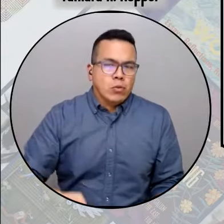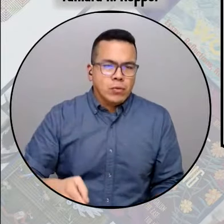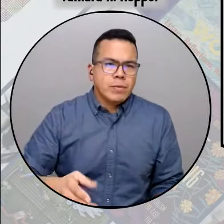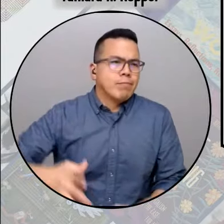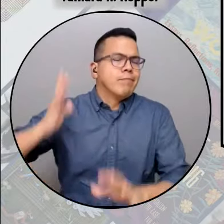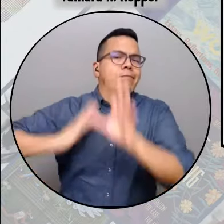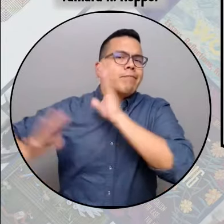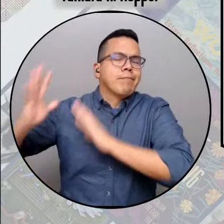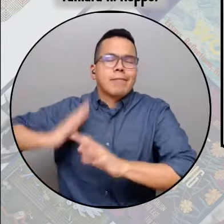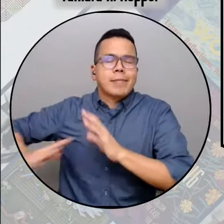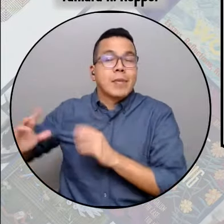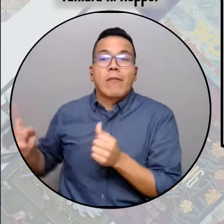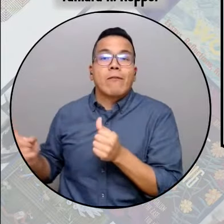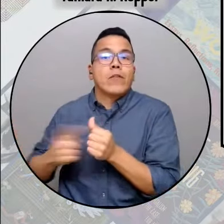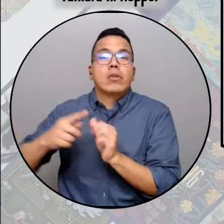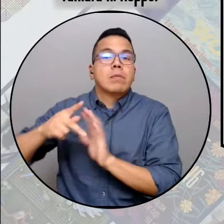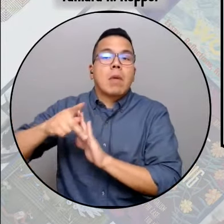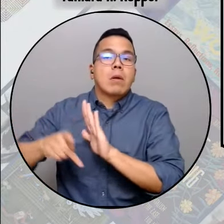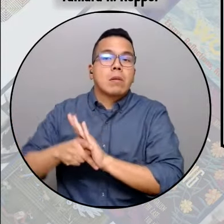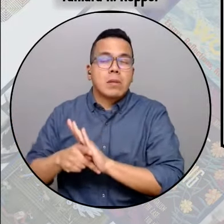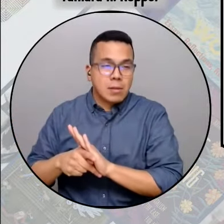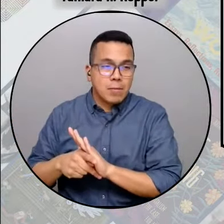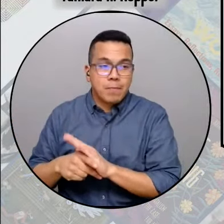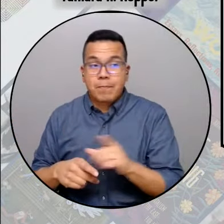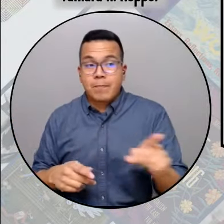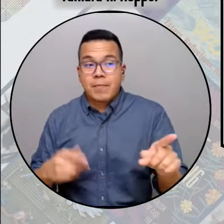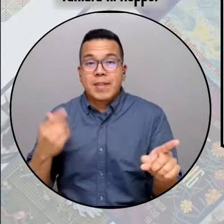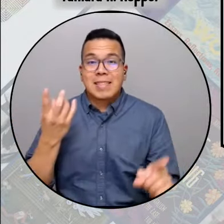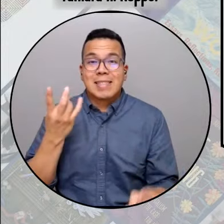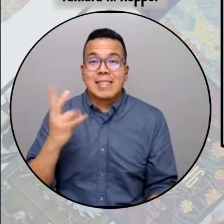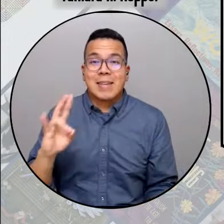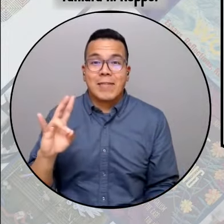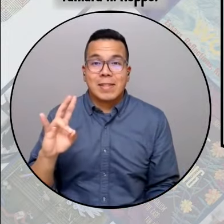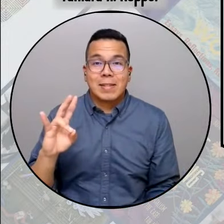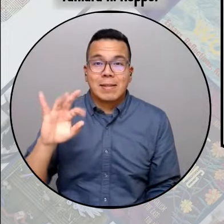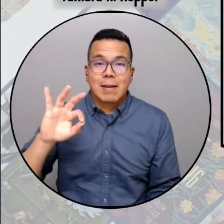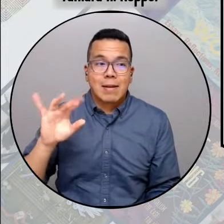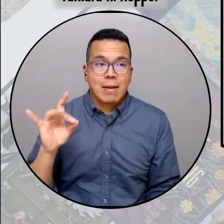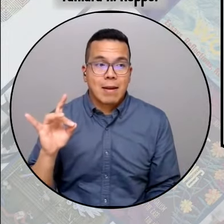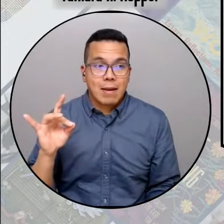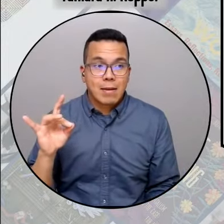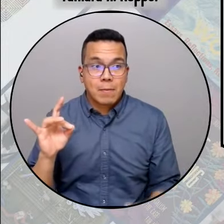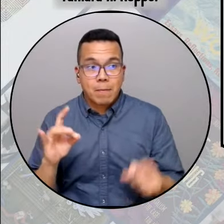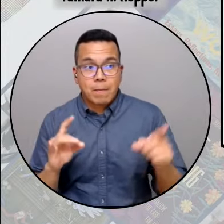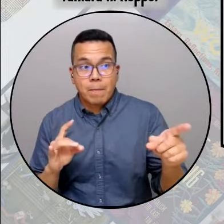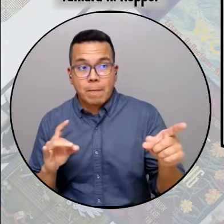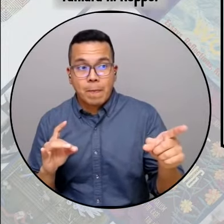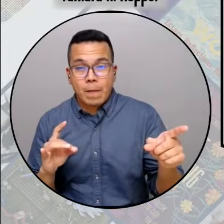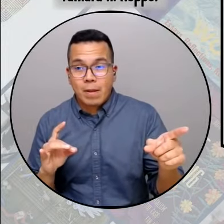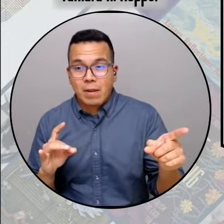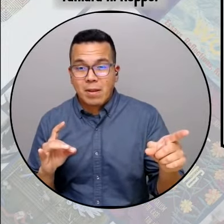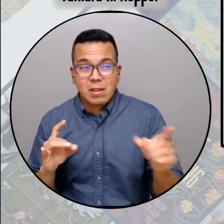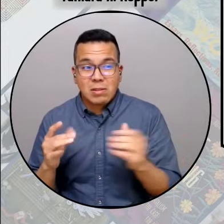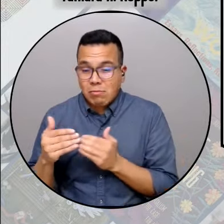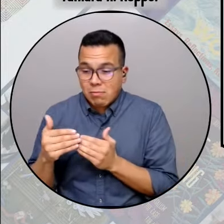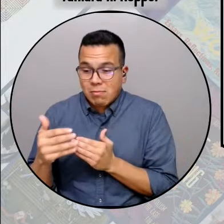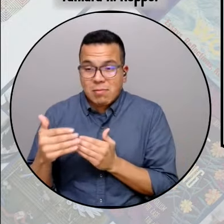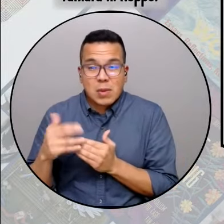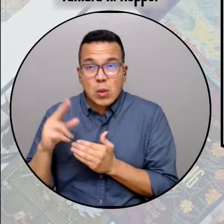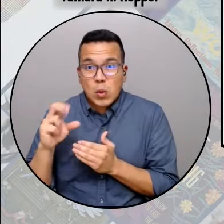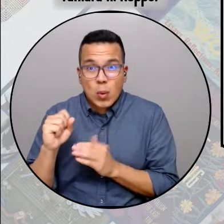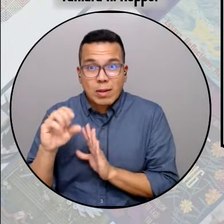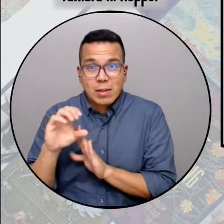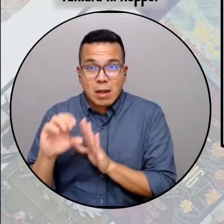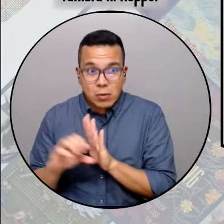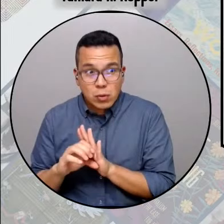in 1798, so, you know, not that soon after, you know, the United States, you know, and the Constitution, all that stuff, right? You have